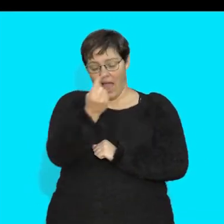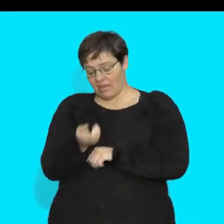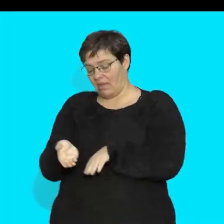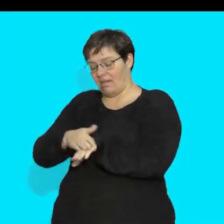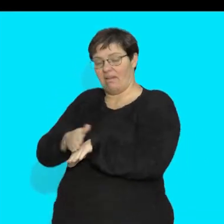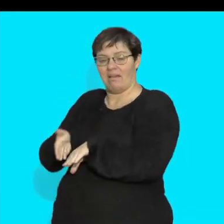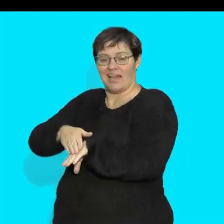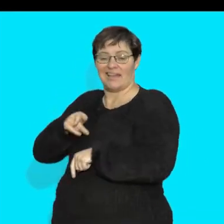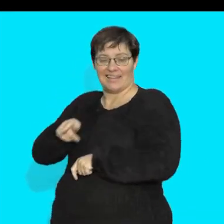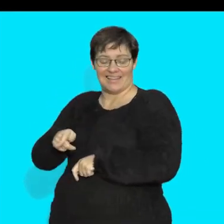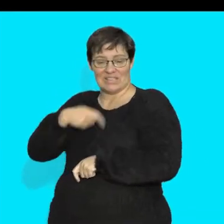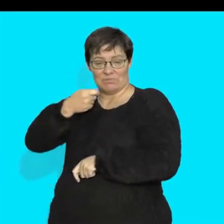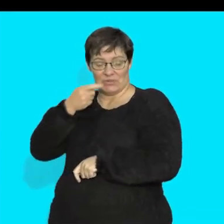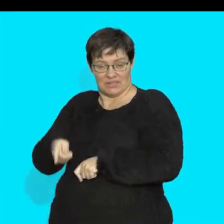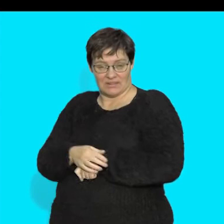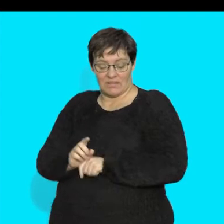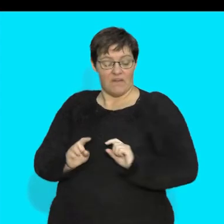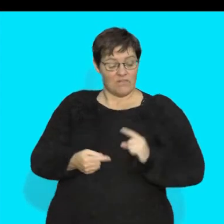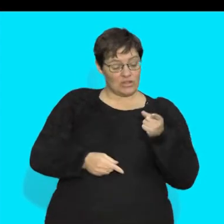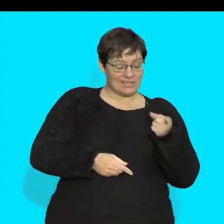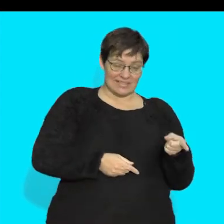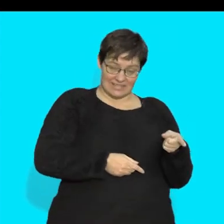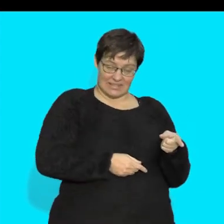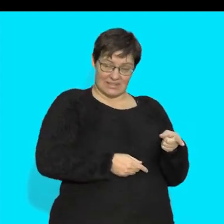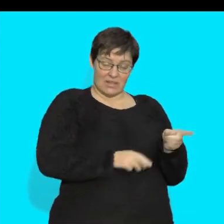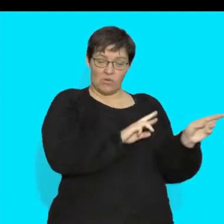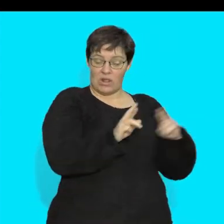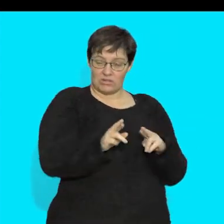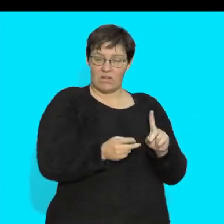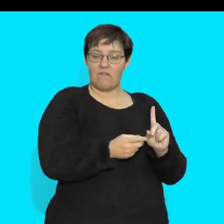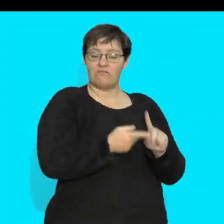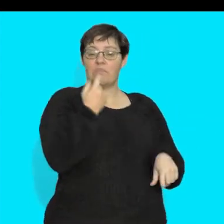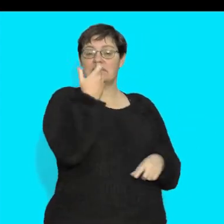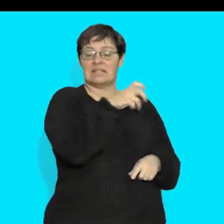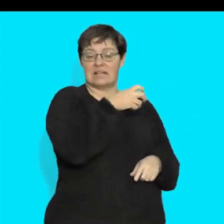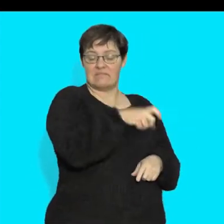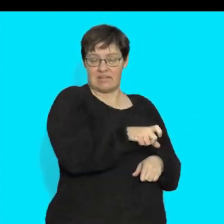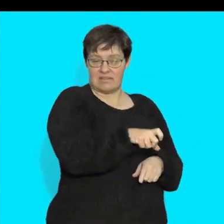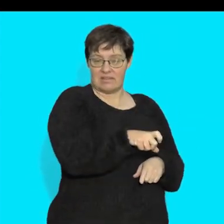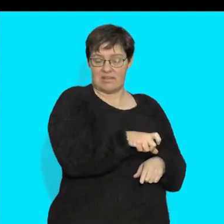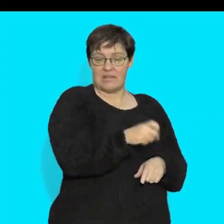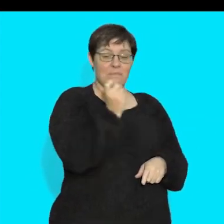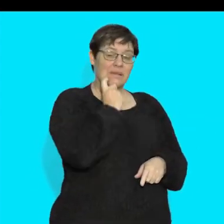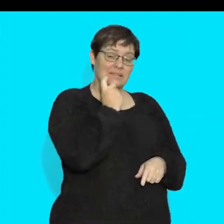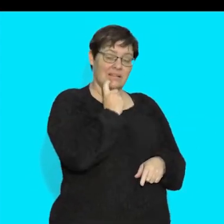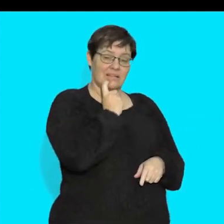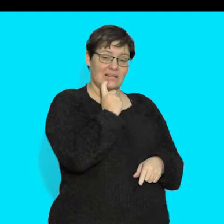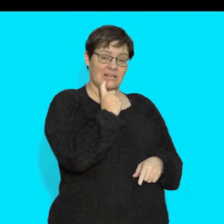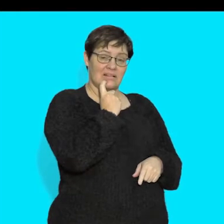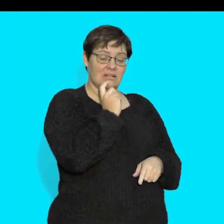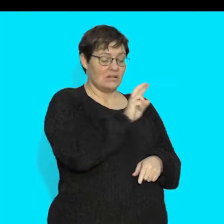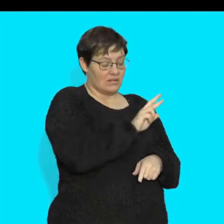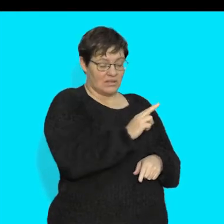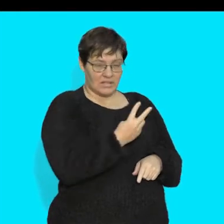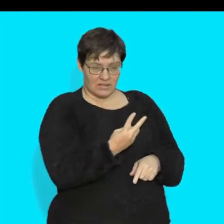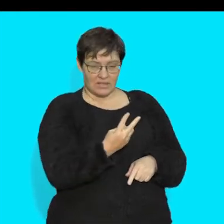there. In this first reaction, we're going from silver metal is going to